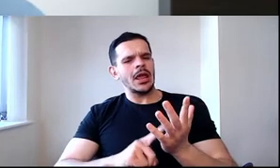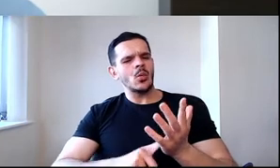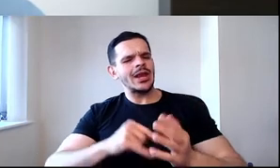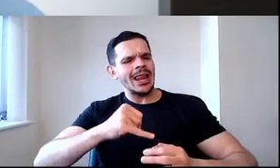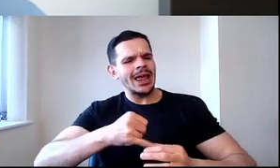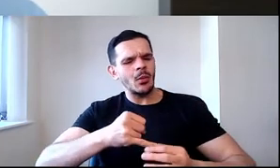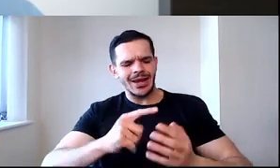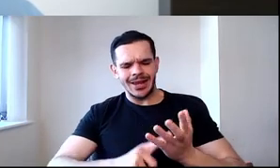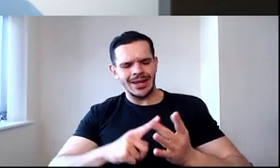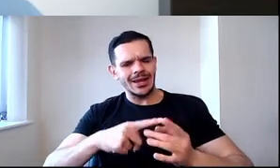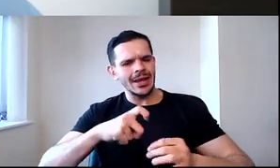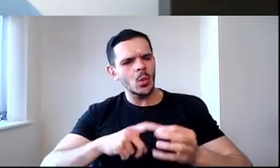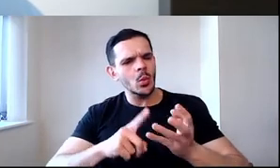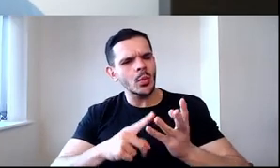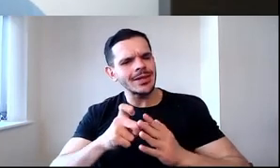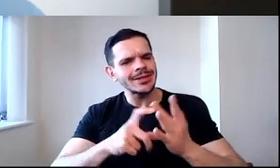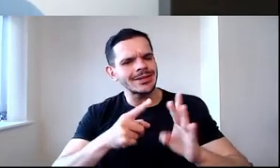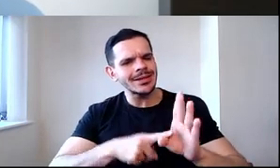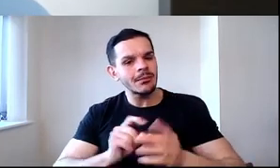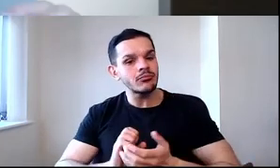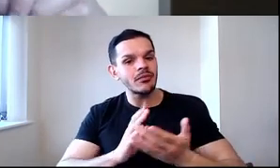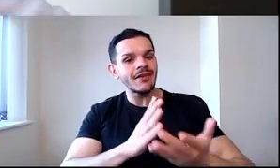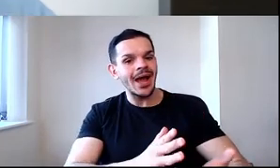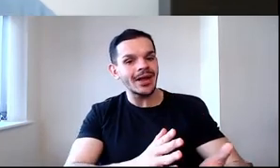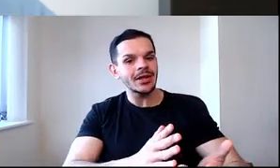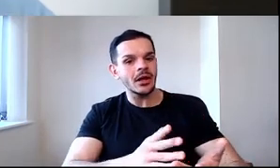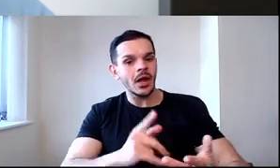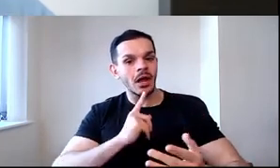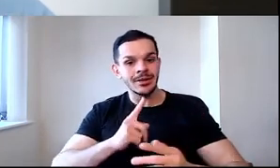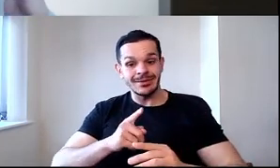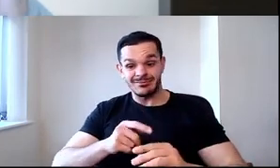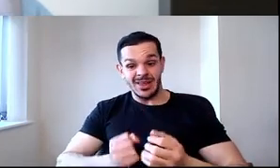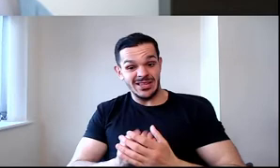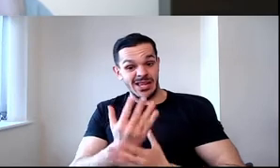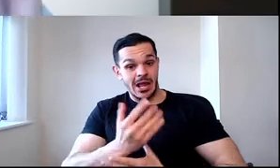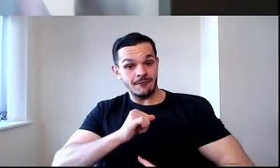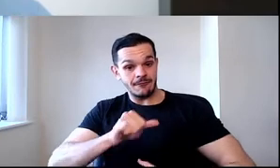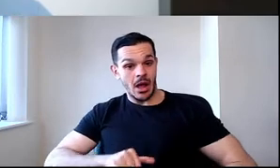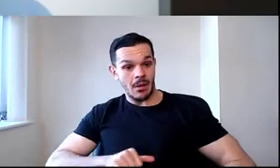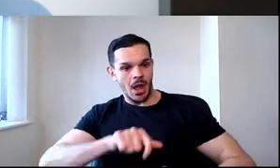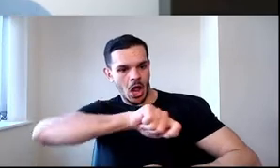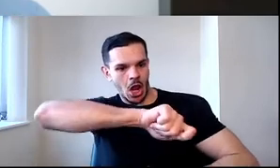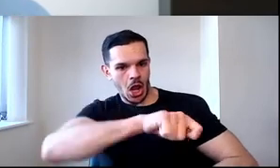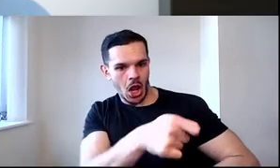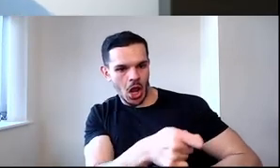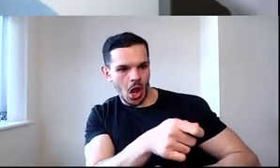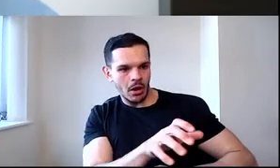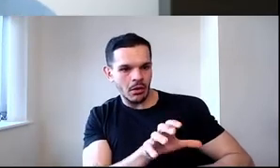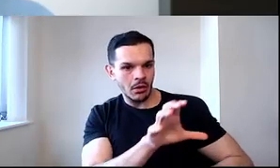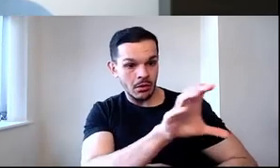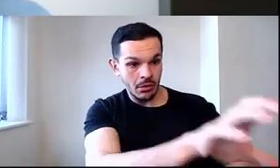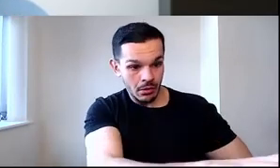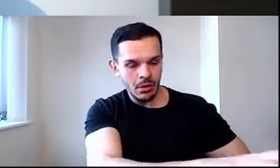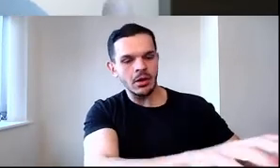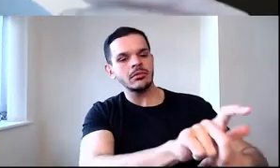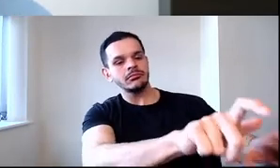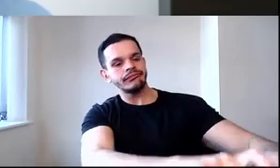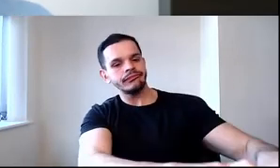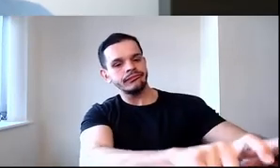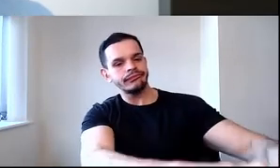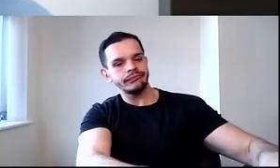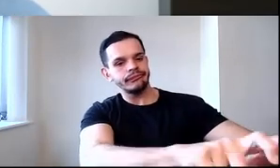or the yield farmer basically would lock their cryptocurrency up for a period of time and earn a reward in the